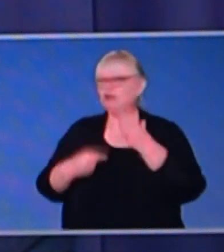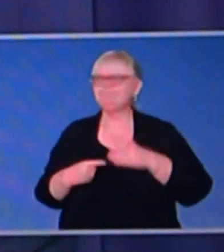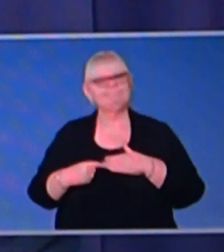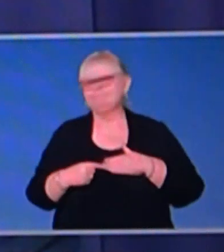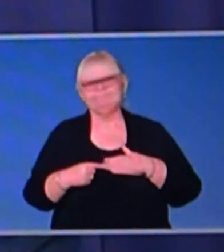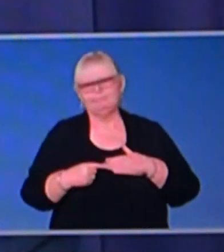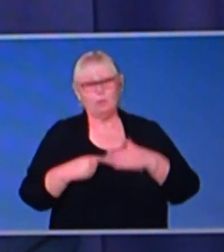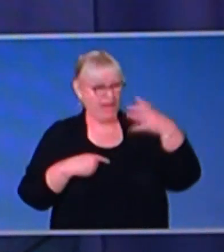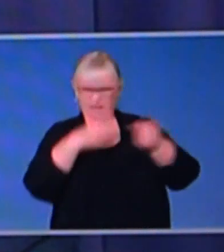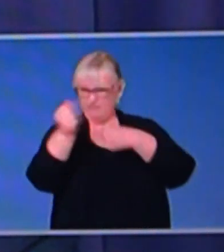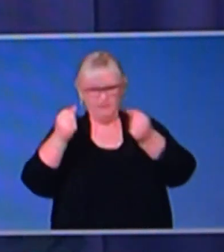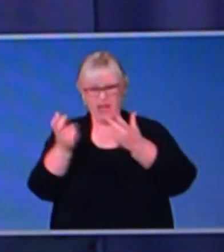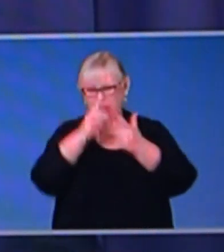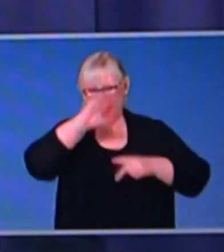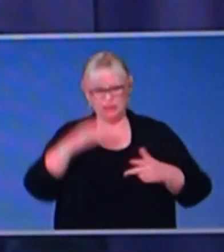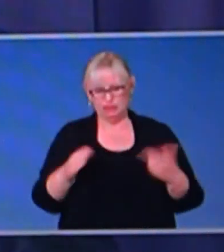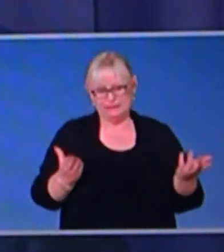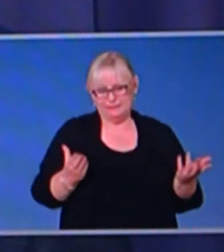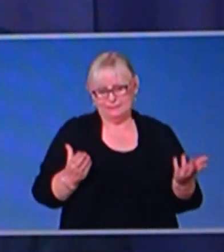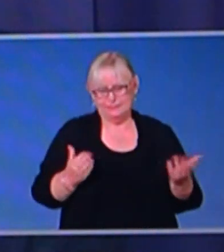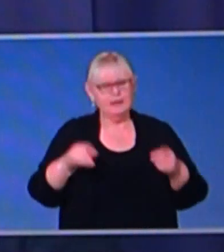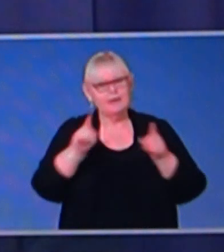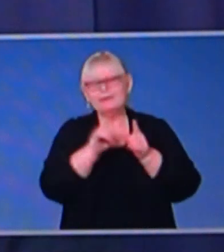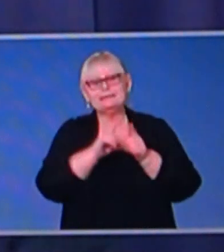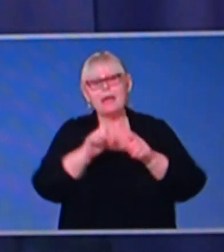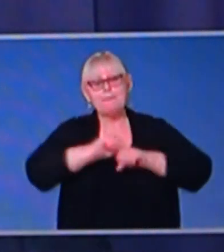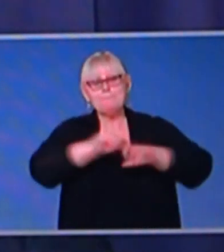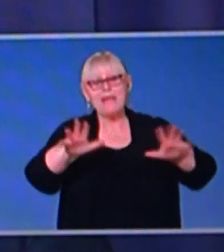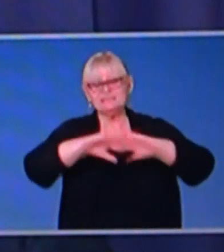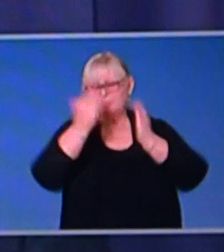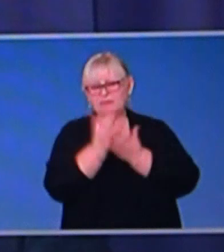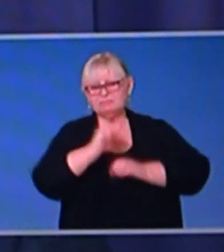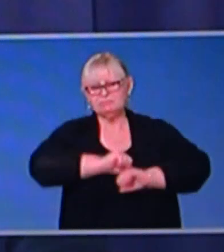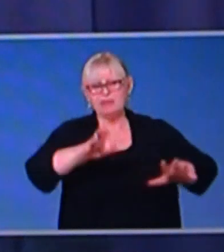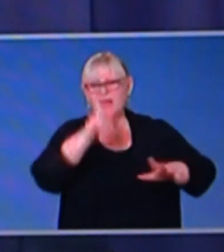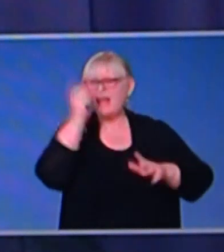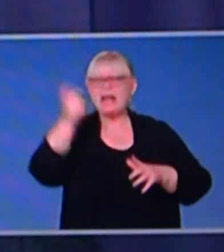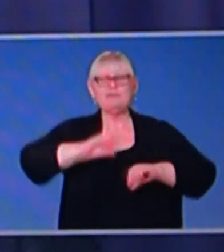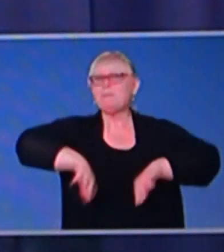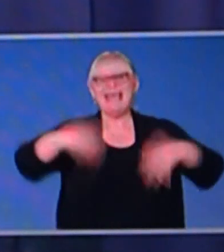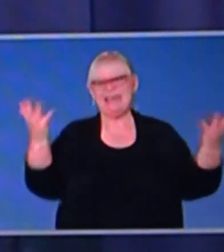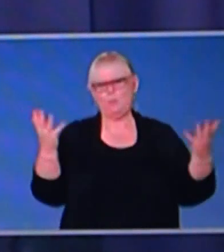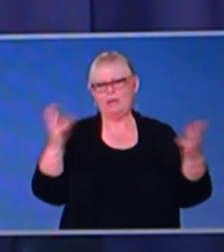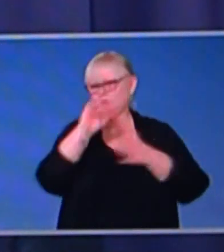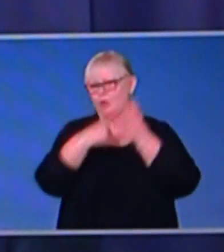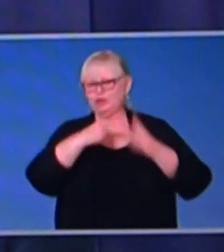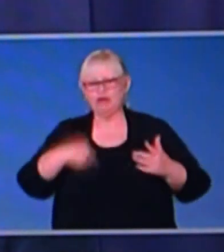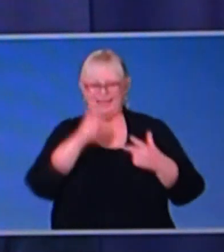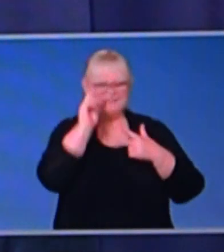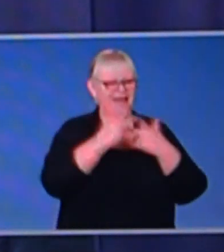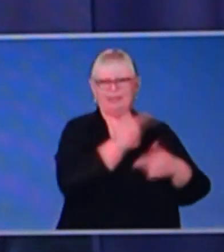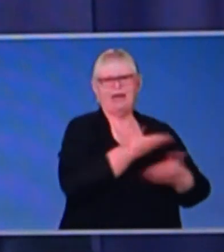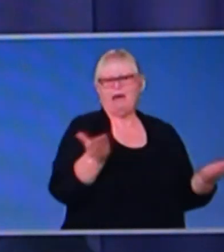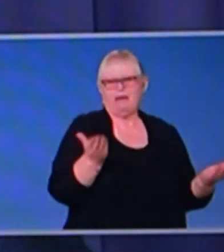exist in many places, just as the next pandemic could come from any country in the world. It could